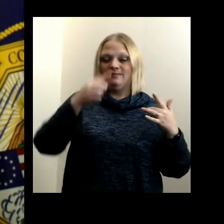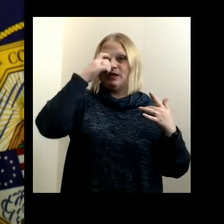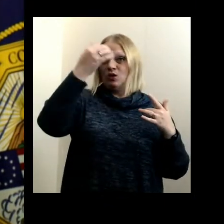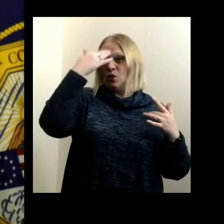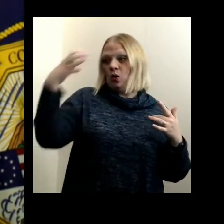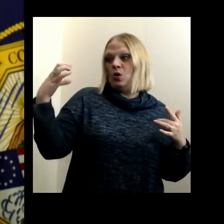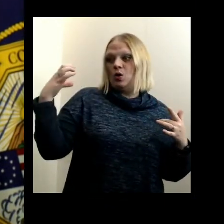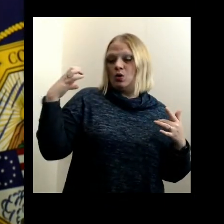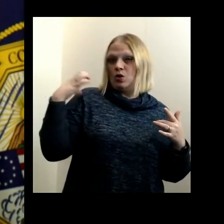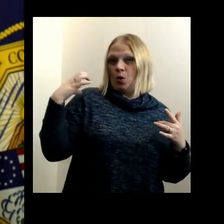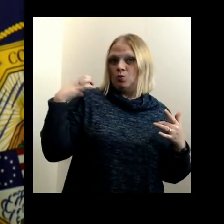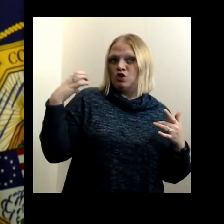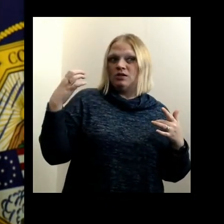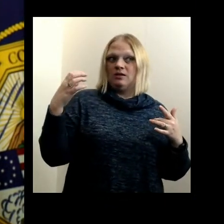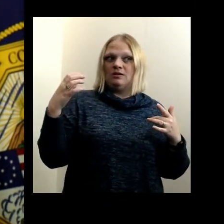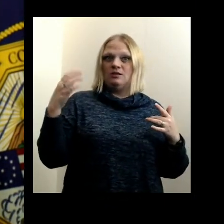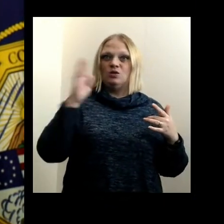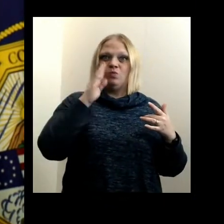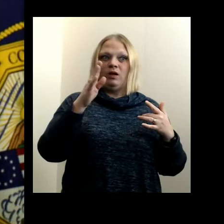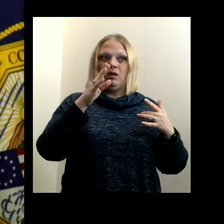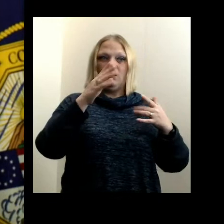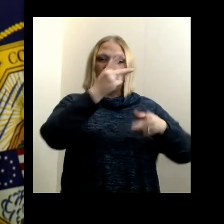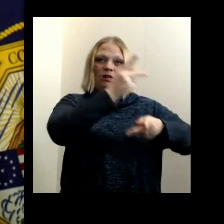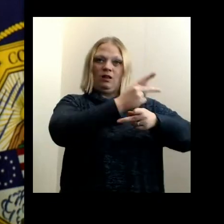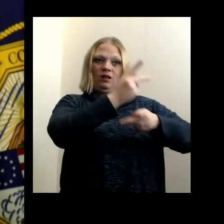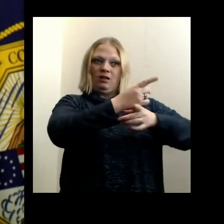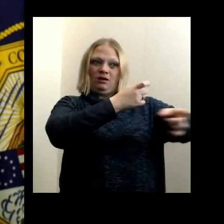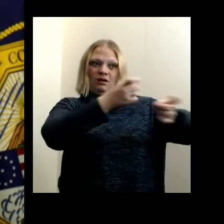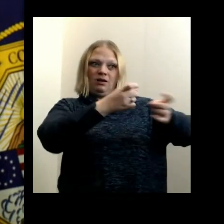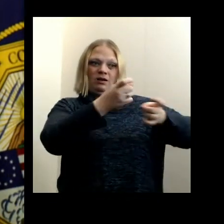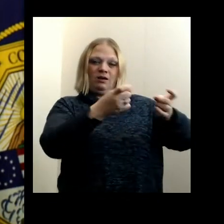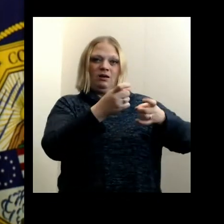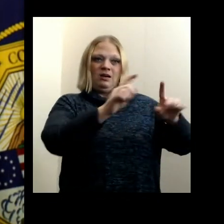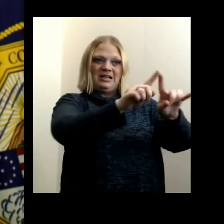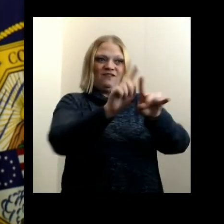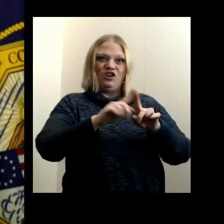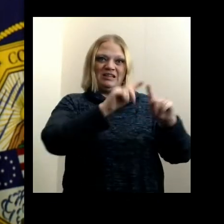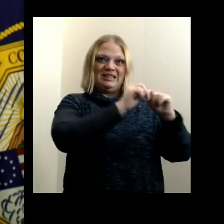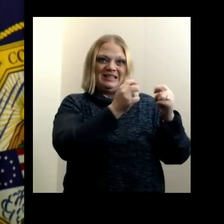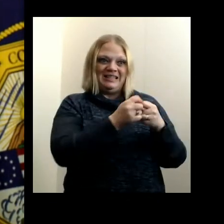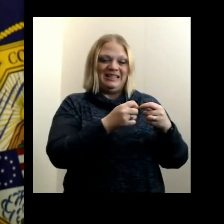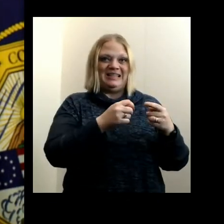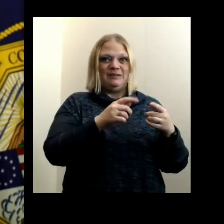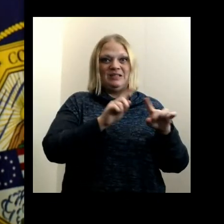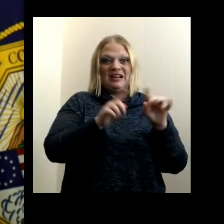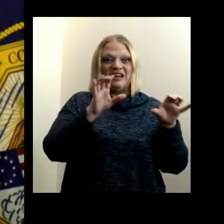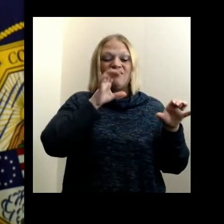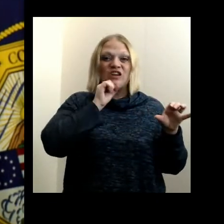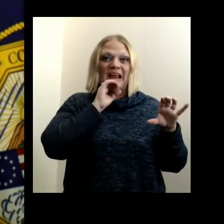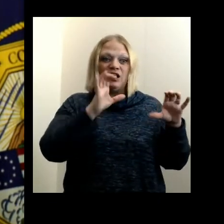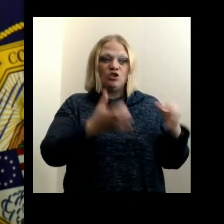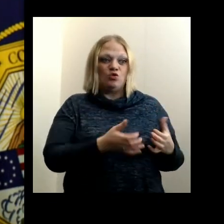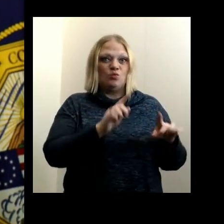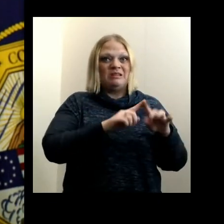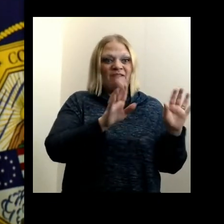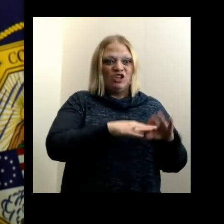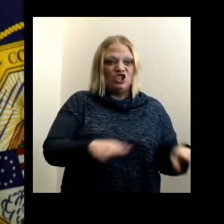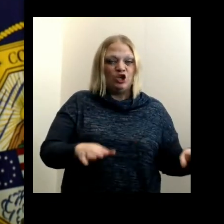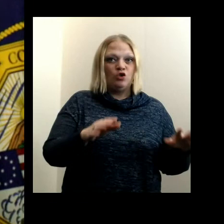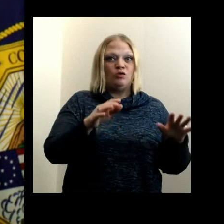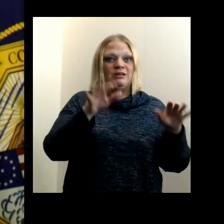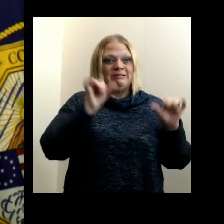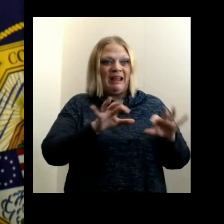coaches sometimes coach multiple teams or parents have multiple children on multiple teams, different age groups. And there were